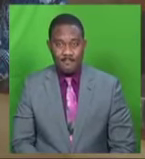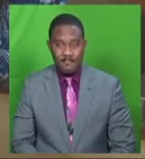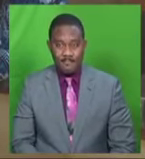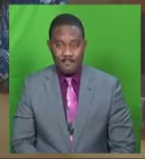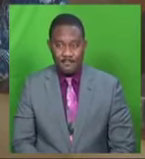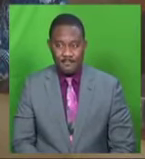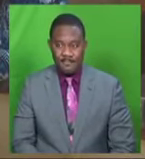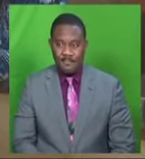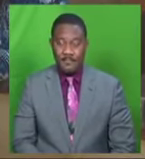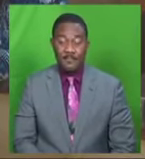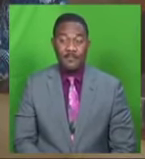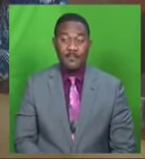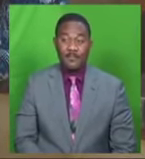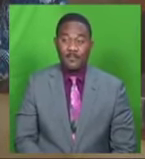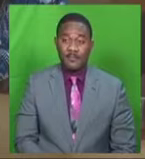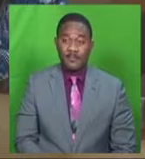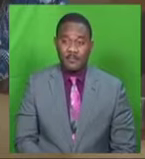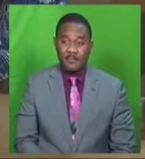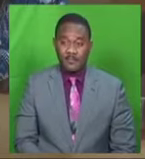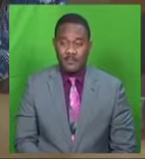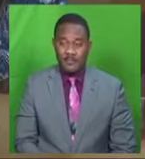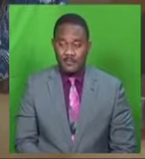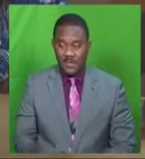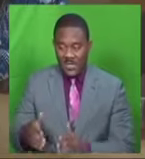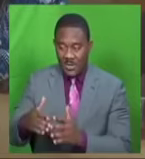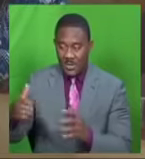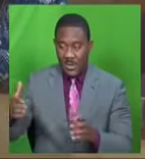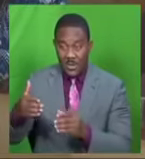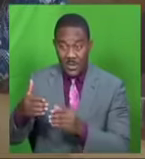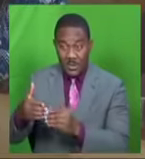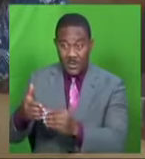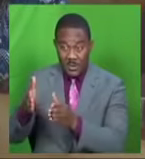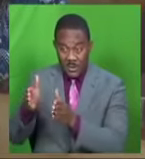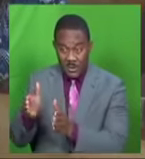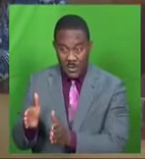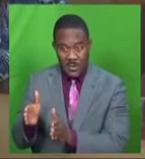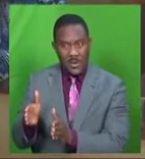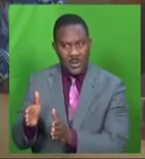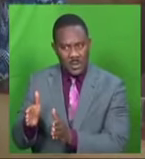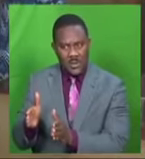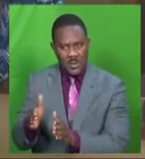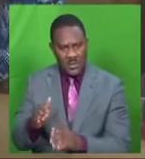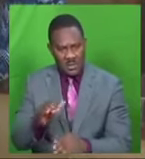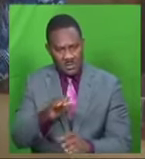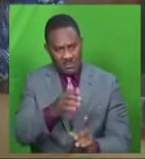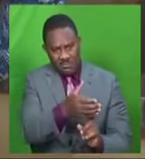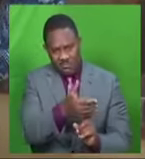the minister to come and tell the people of